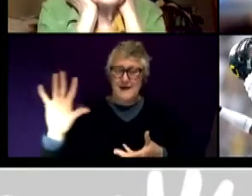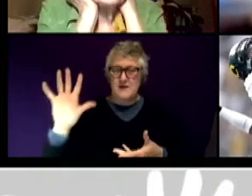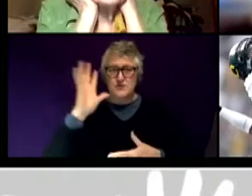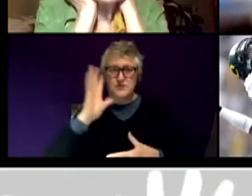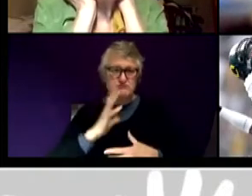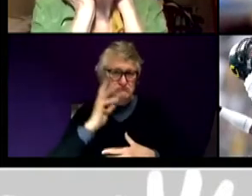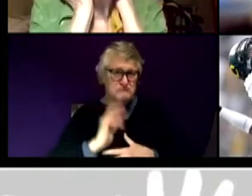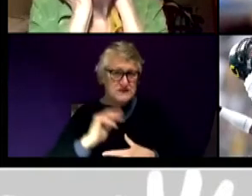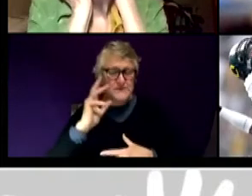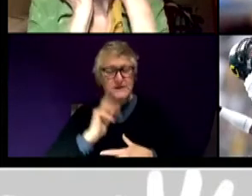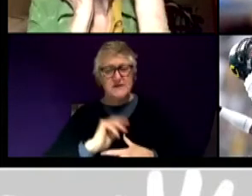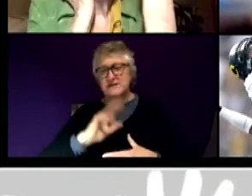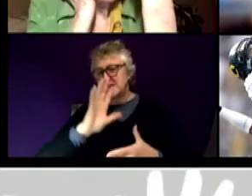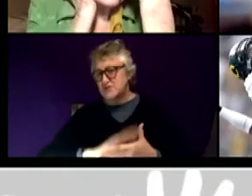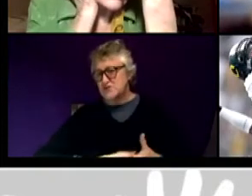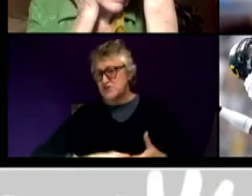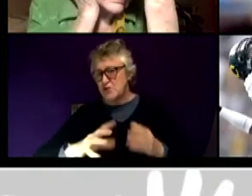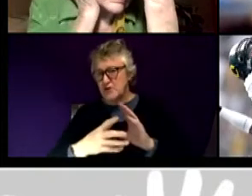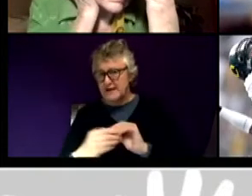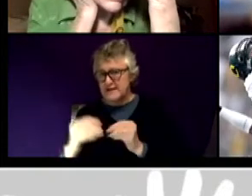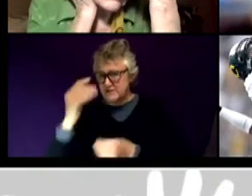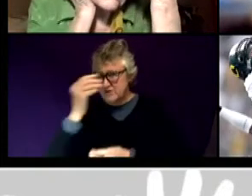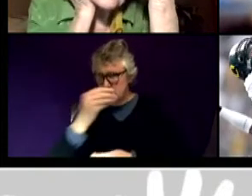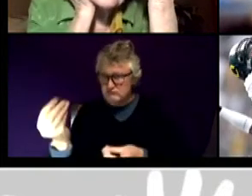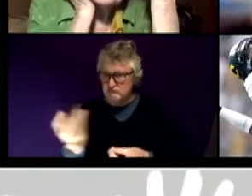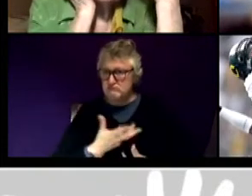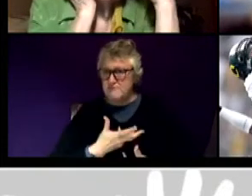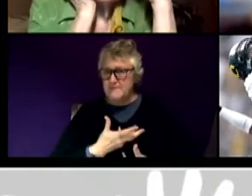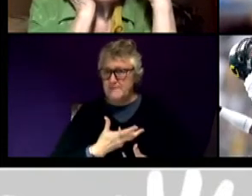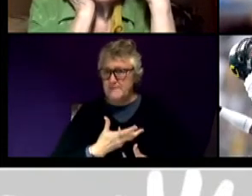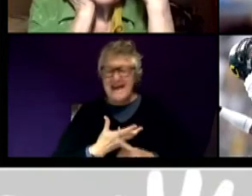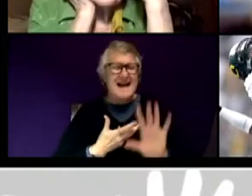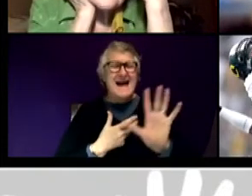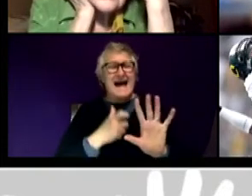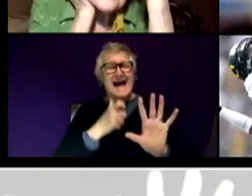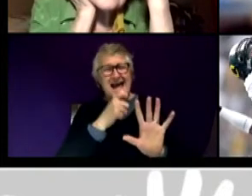I haven't gelled it yet, but I'm just thinking,